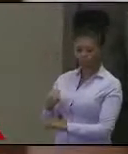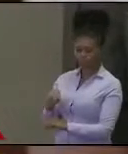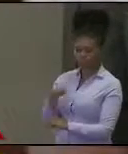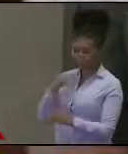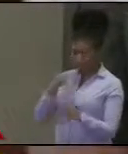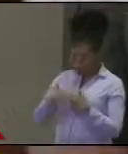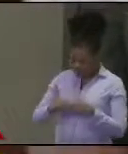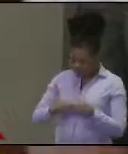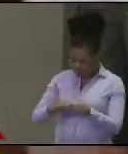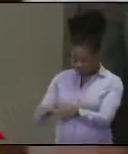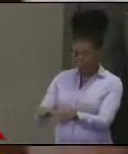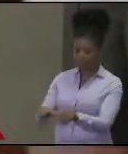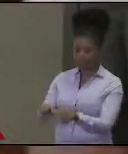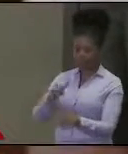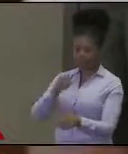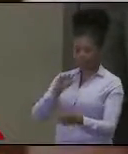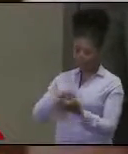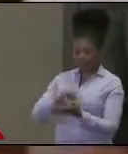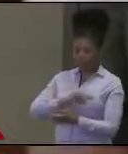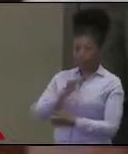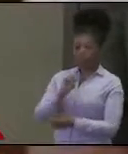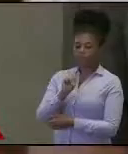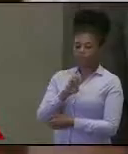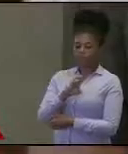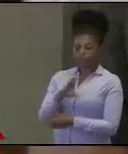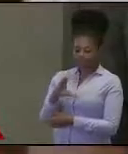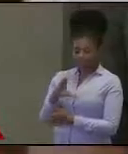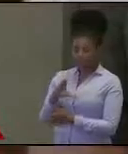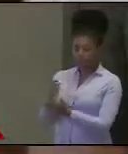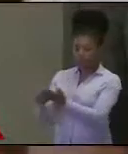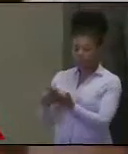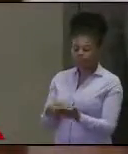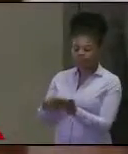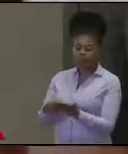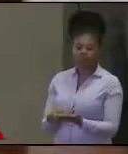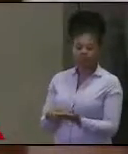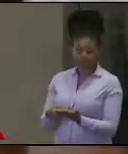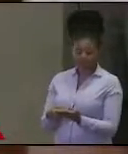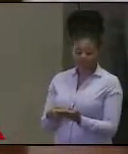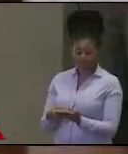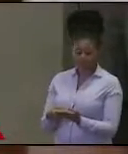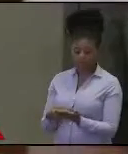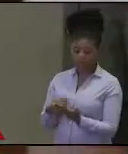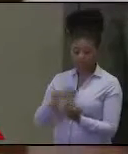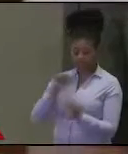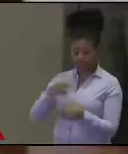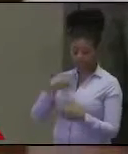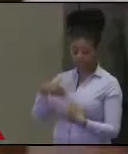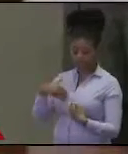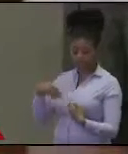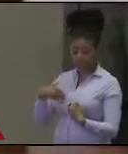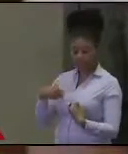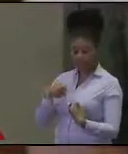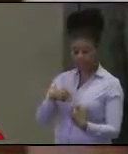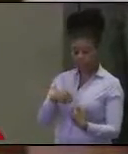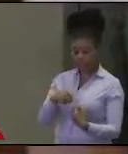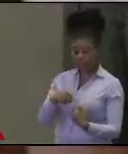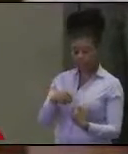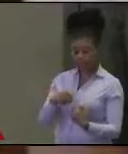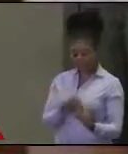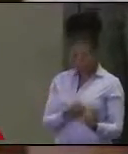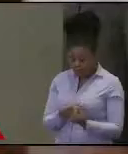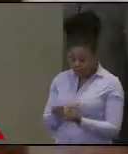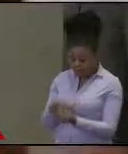simply because that's how the MEC engaged with me. I'm happy that you are really practical in